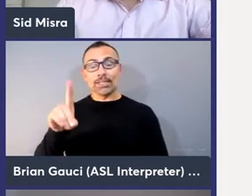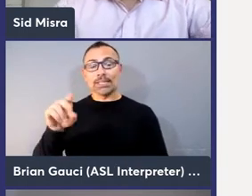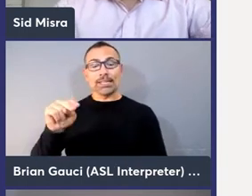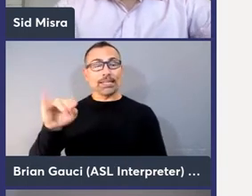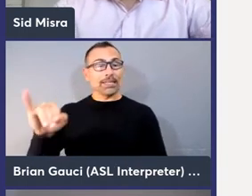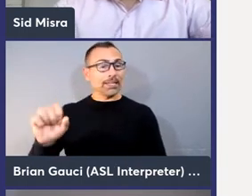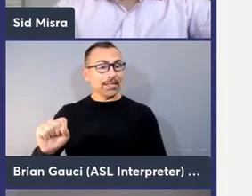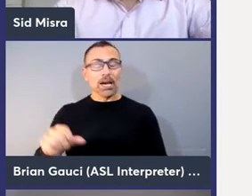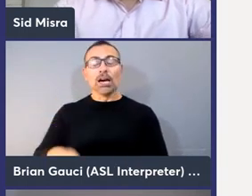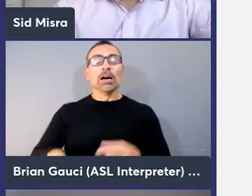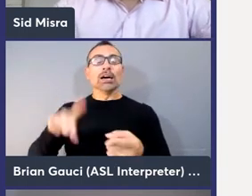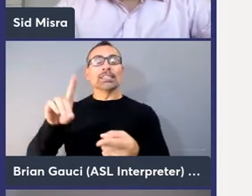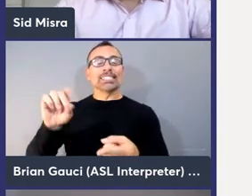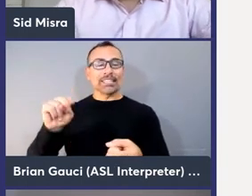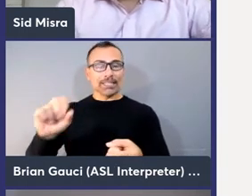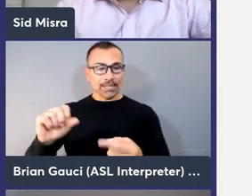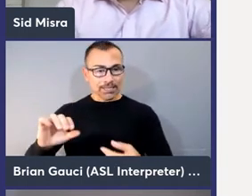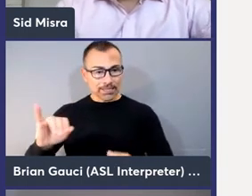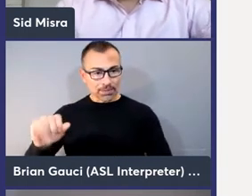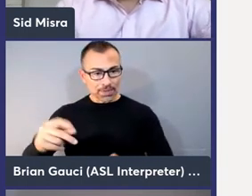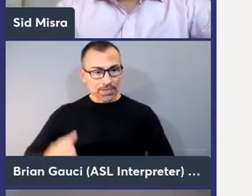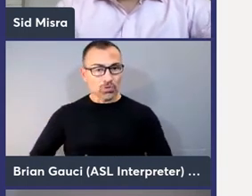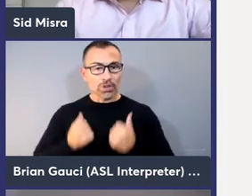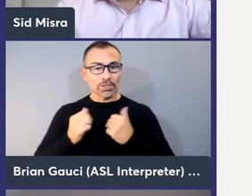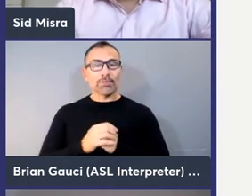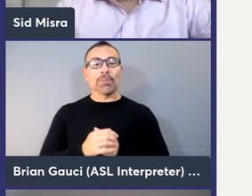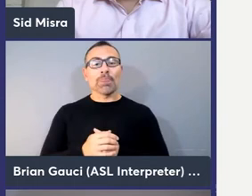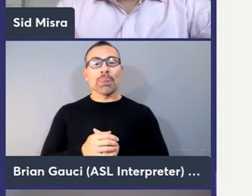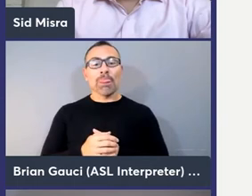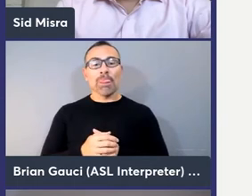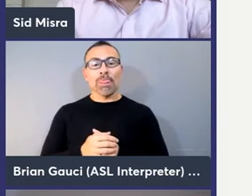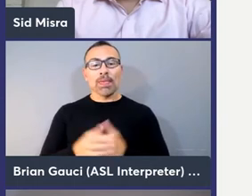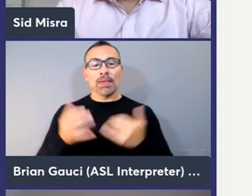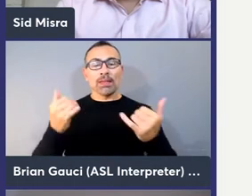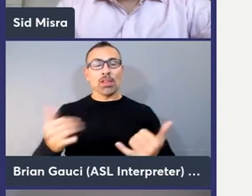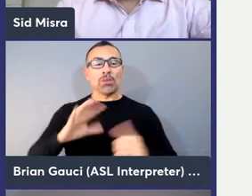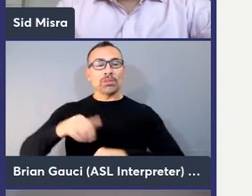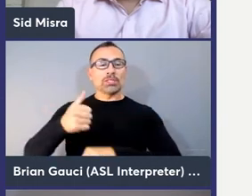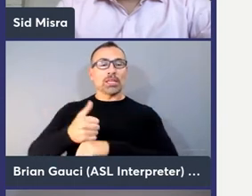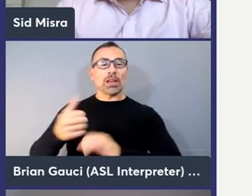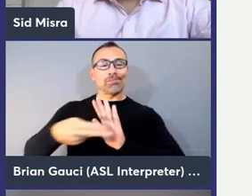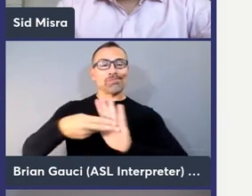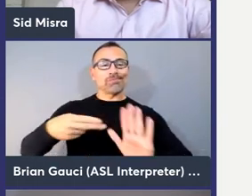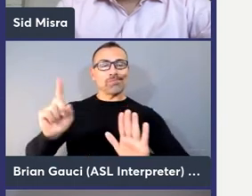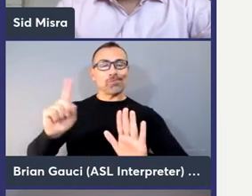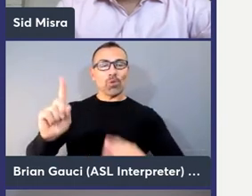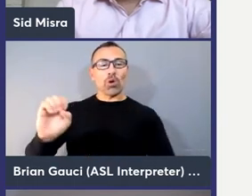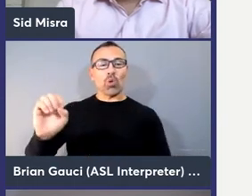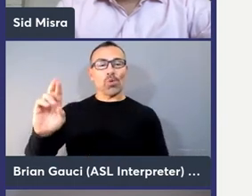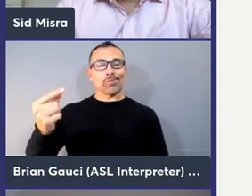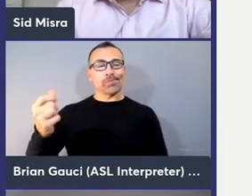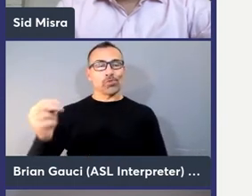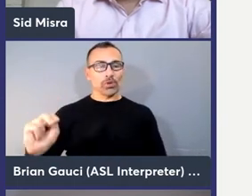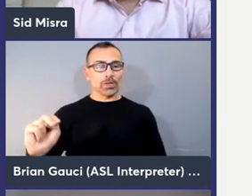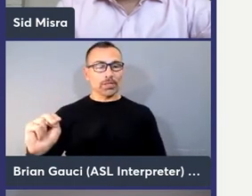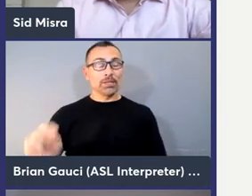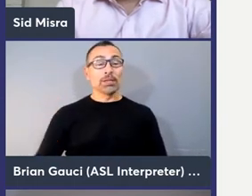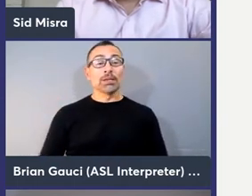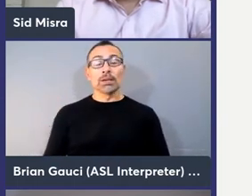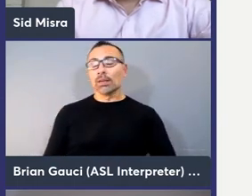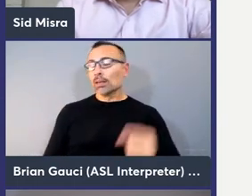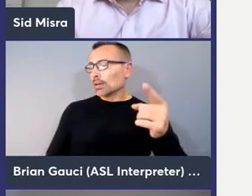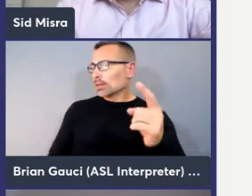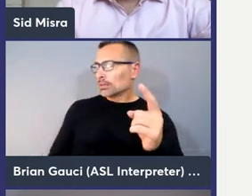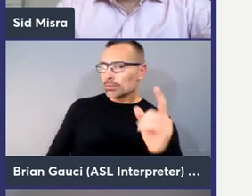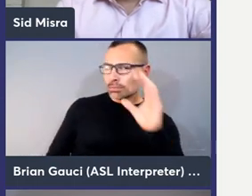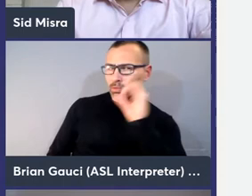And I'll just mark this as Oregon, which is the second region, the region where this one is based in. And I'm assuming because that's a